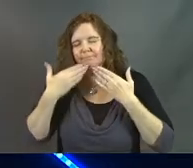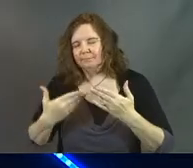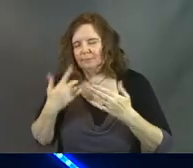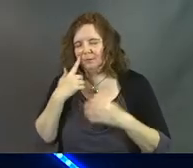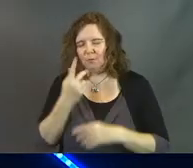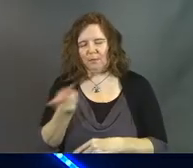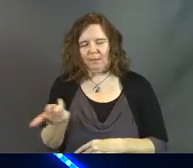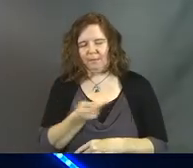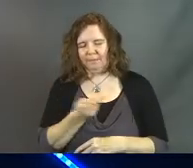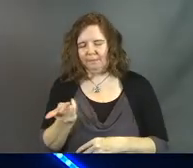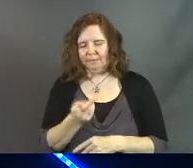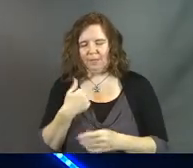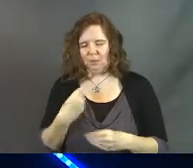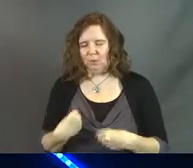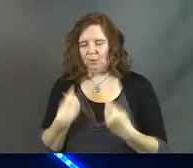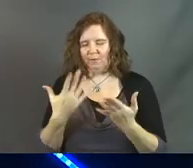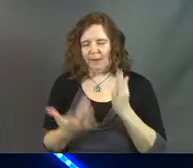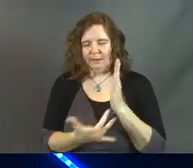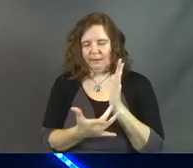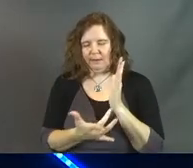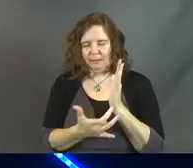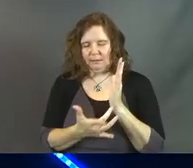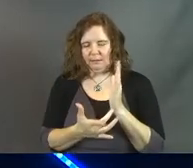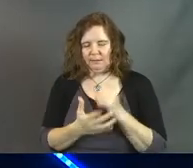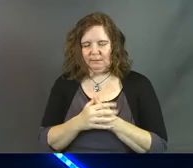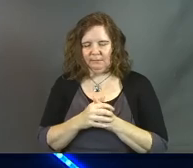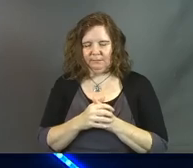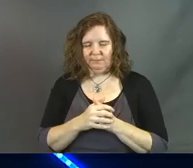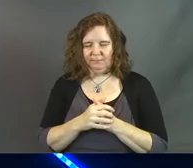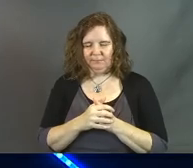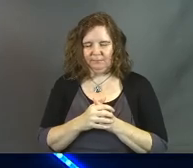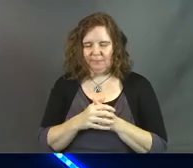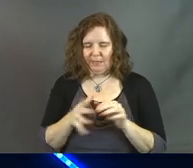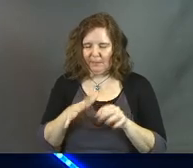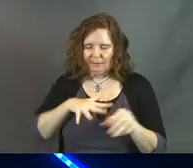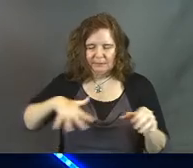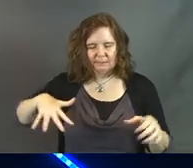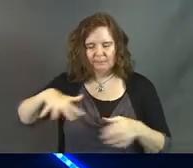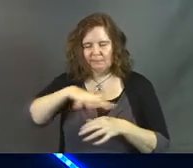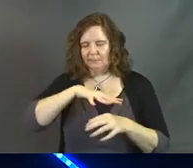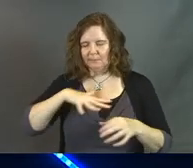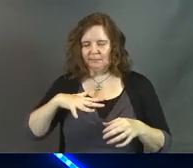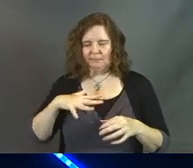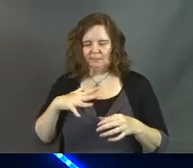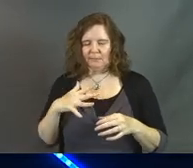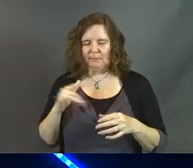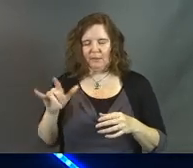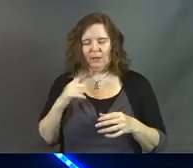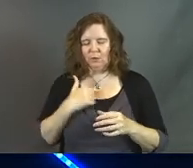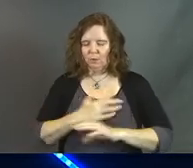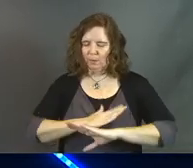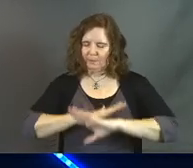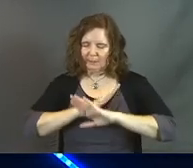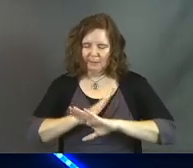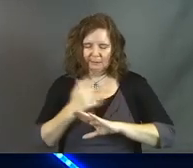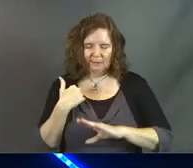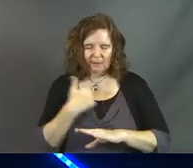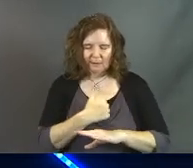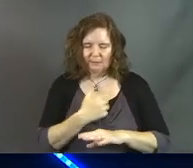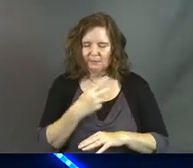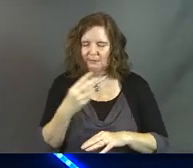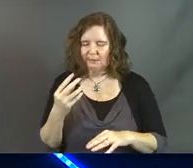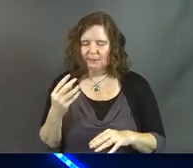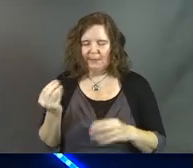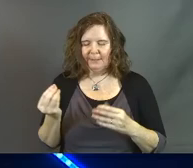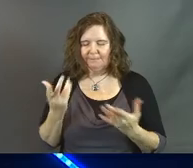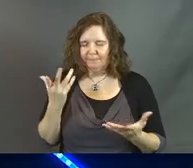grateful that you've just provided the technology and the space, and God, that you are protecting us